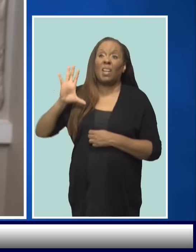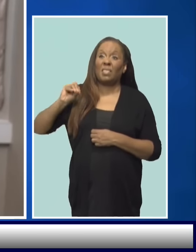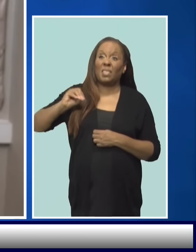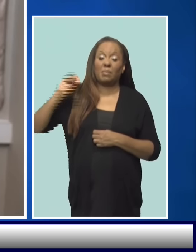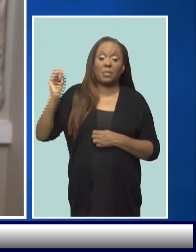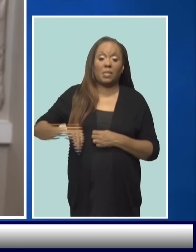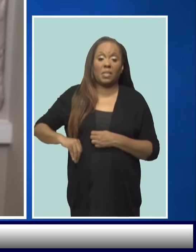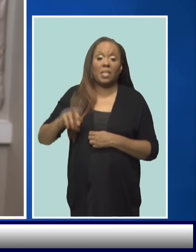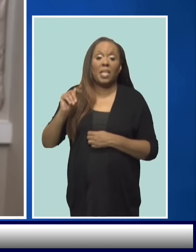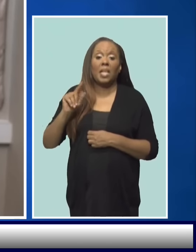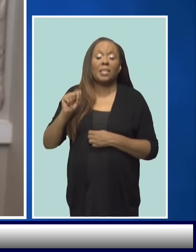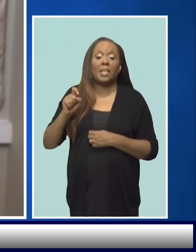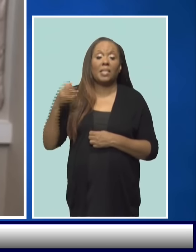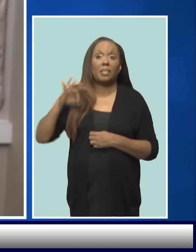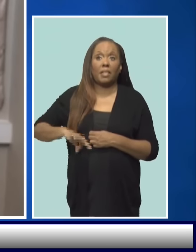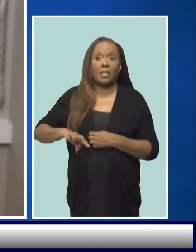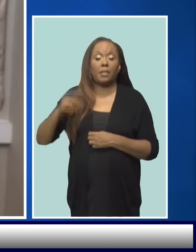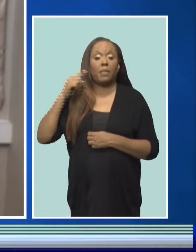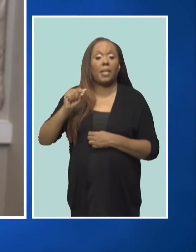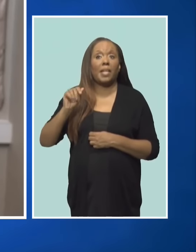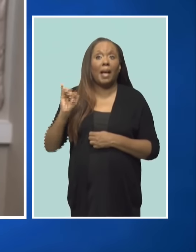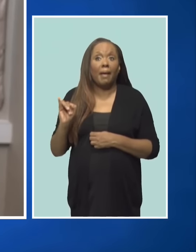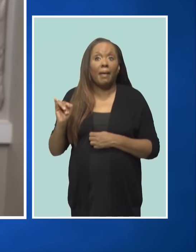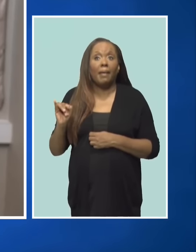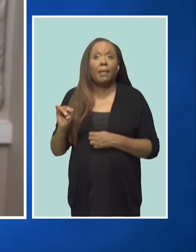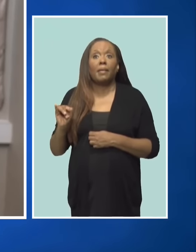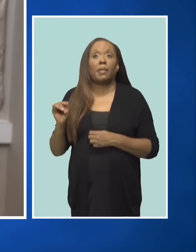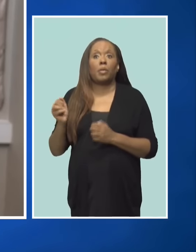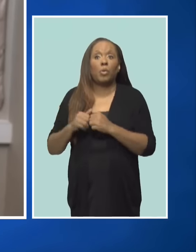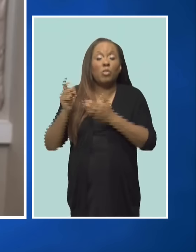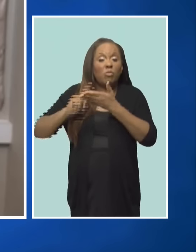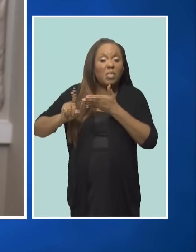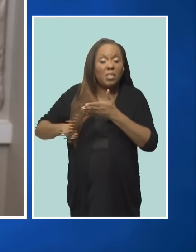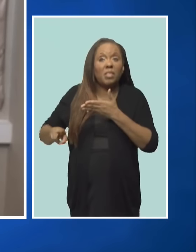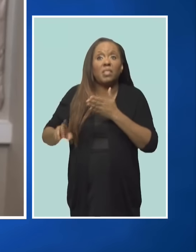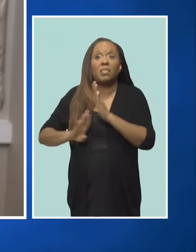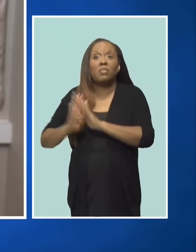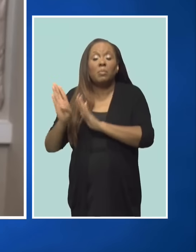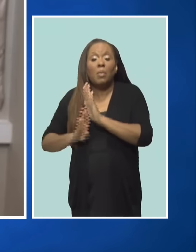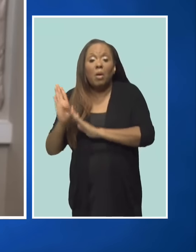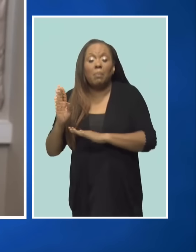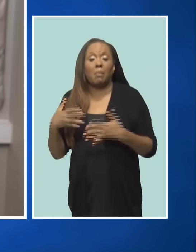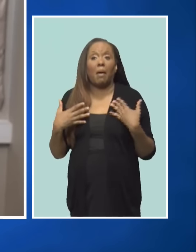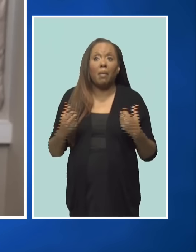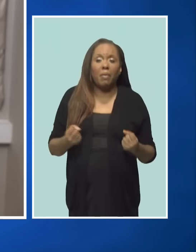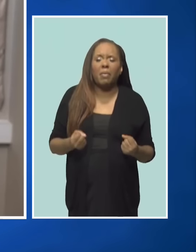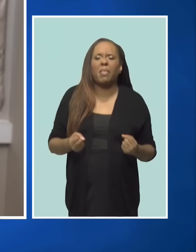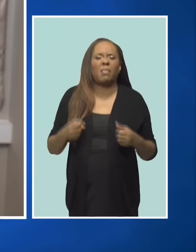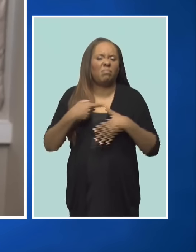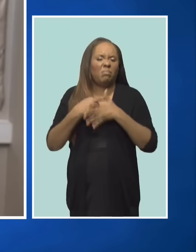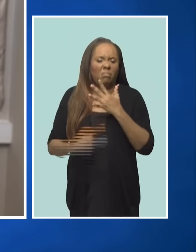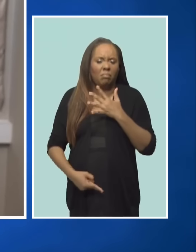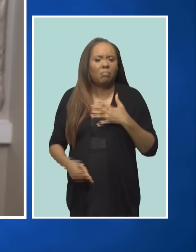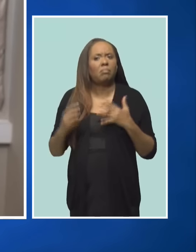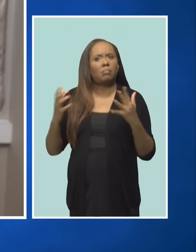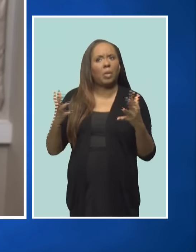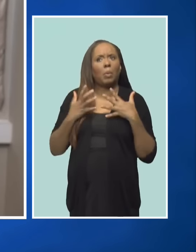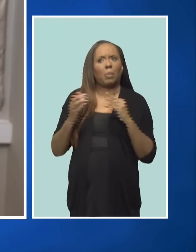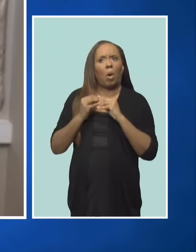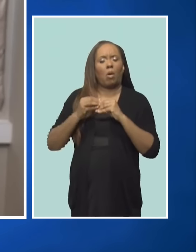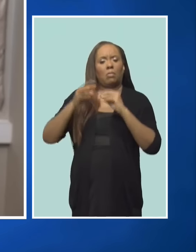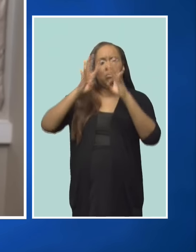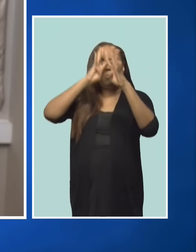in AI, the blue economy, and on research and development in health are just some of the areas that we are developing to attract